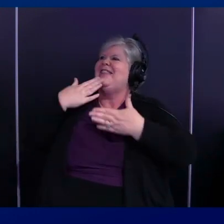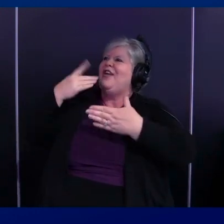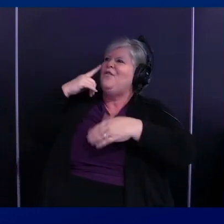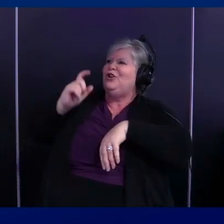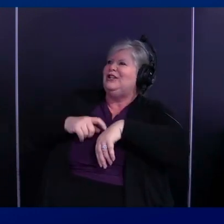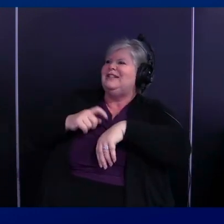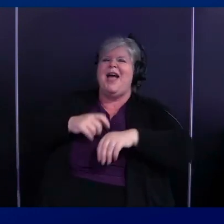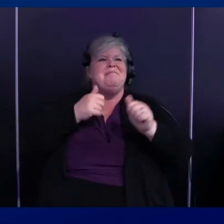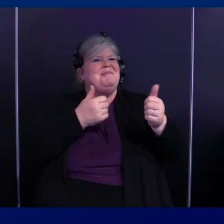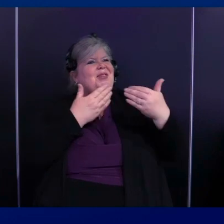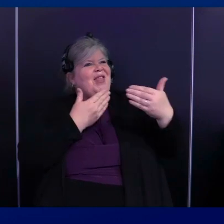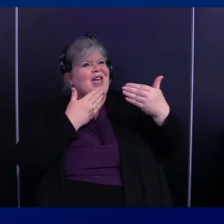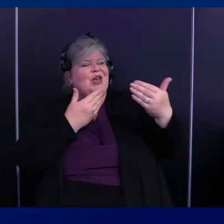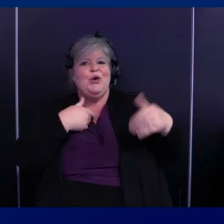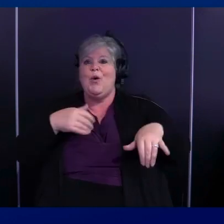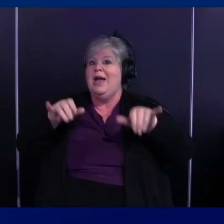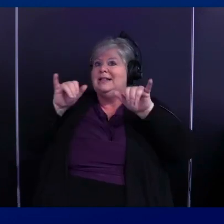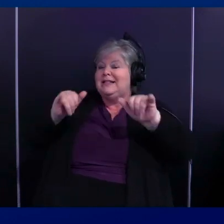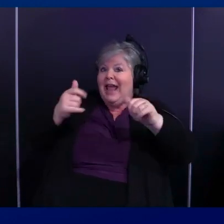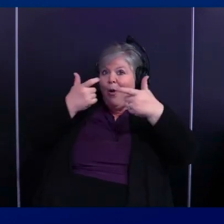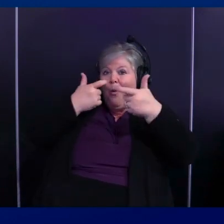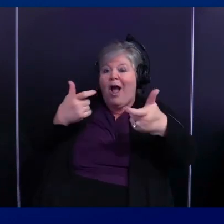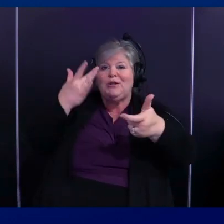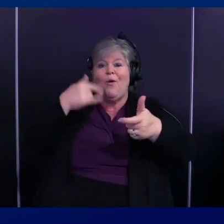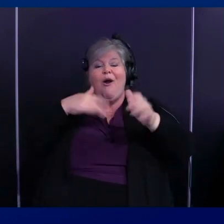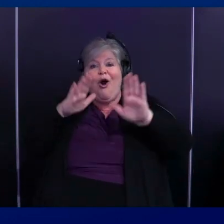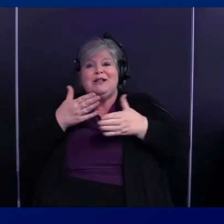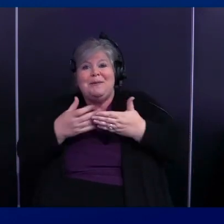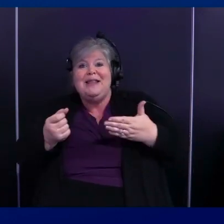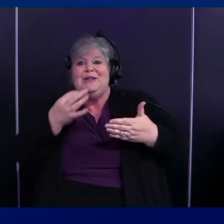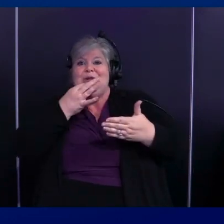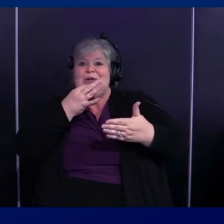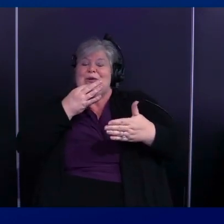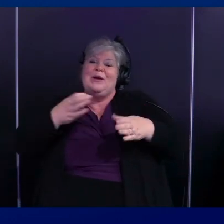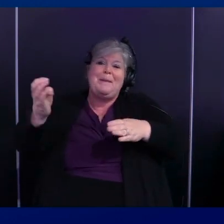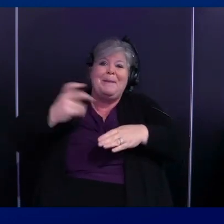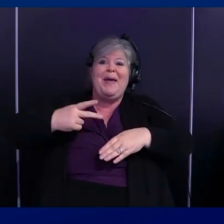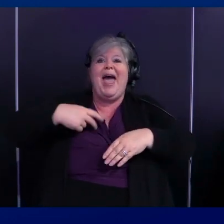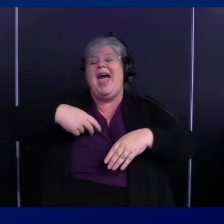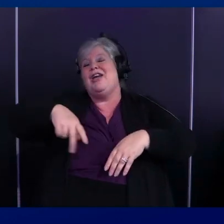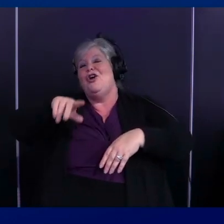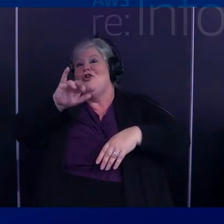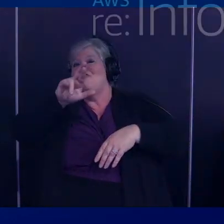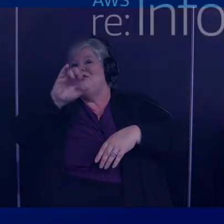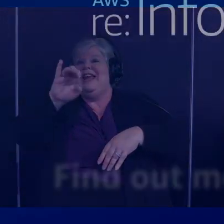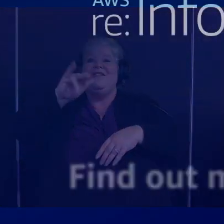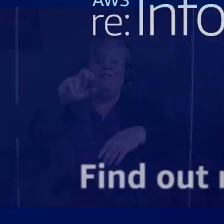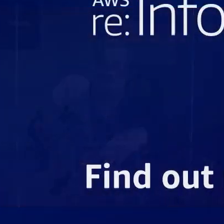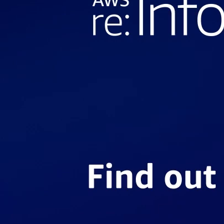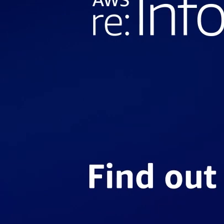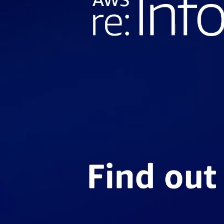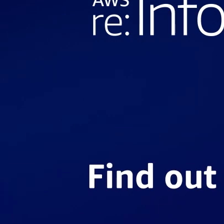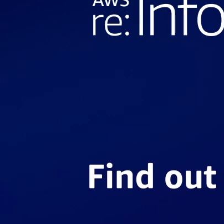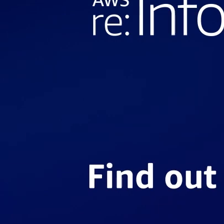Stay tuned because we got some more awesome stuff coming back. Reinforce 2023 here in Anaheim. Toodaloo.